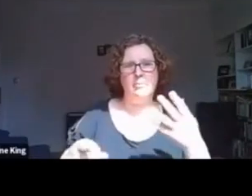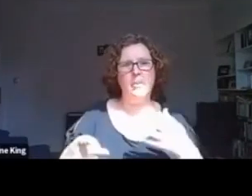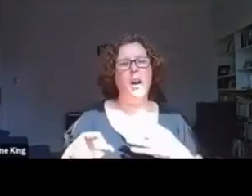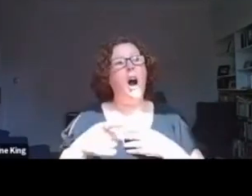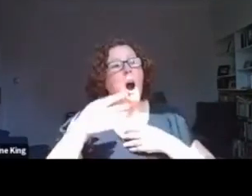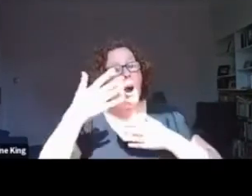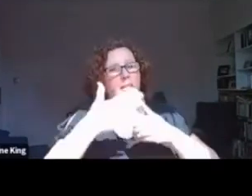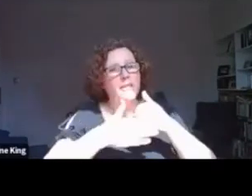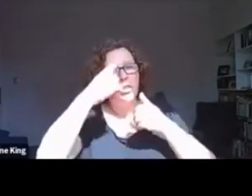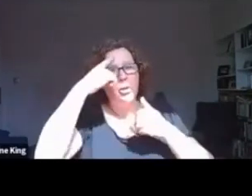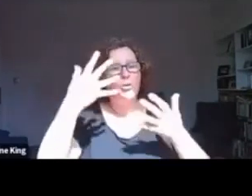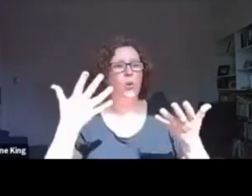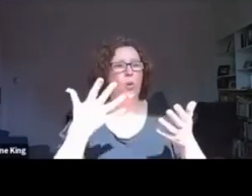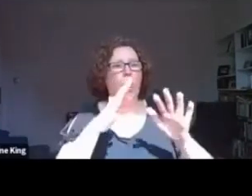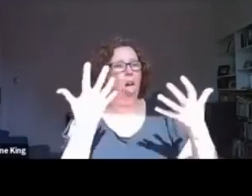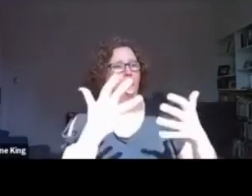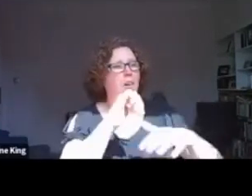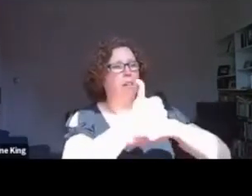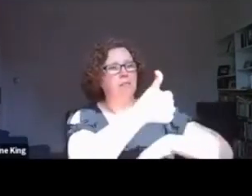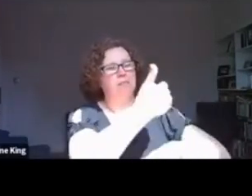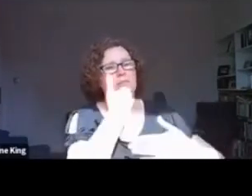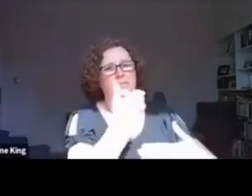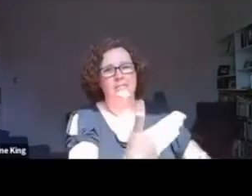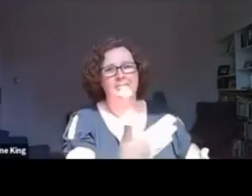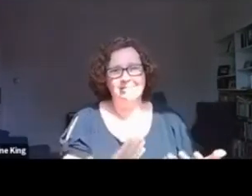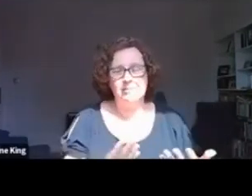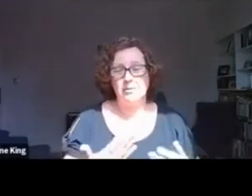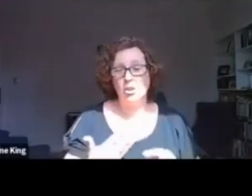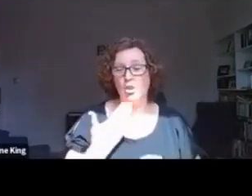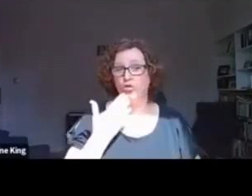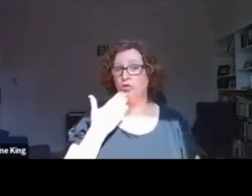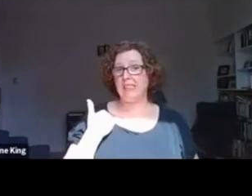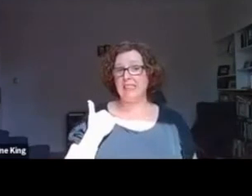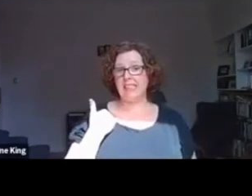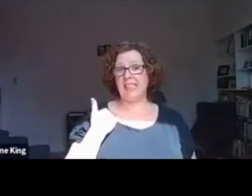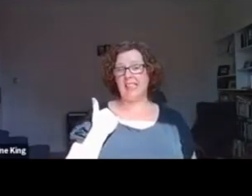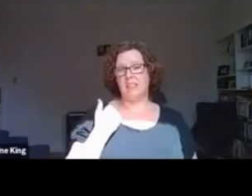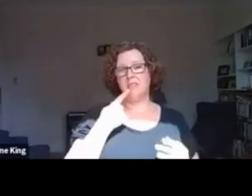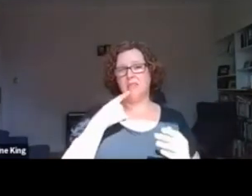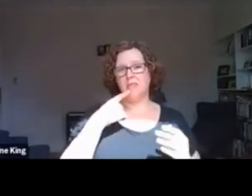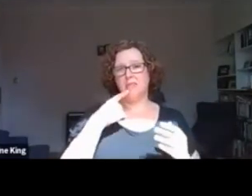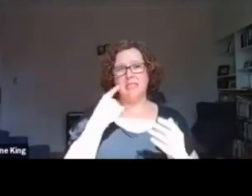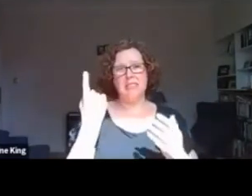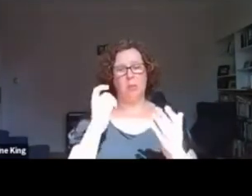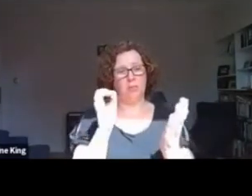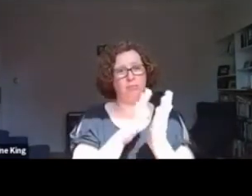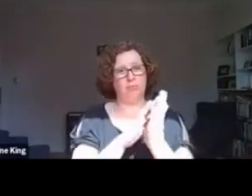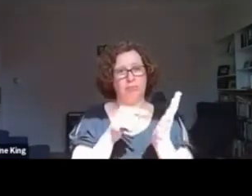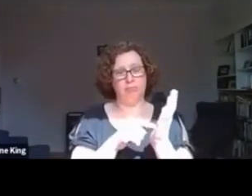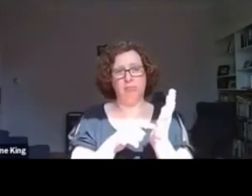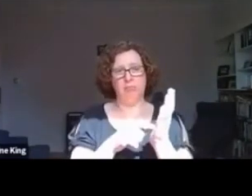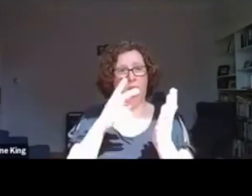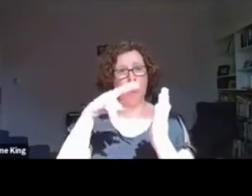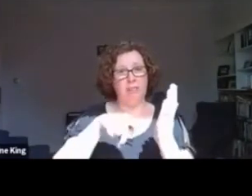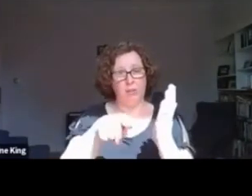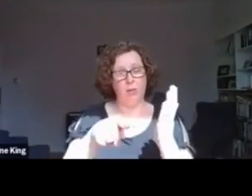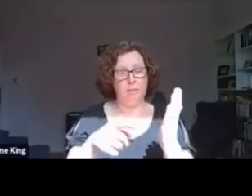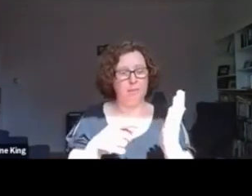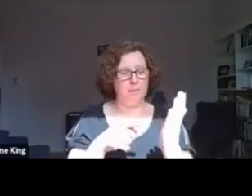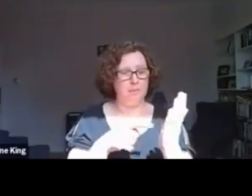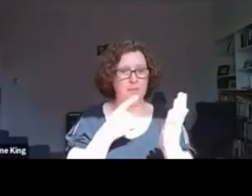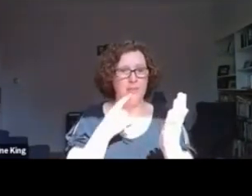put in kind of place. The most recent statement that we had is, I'll just read it, is